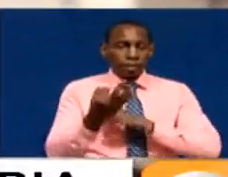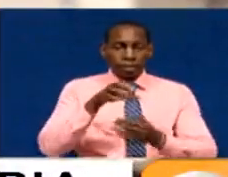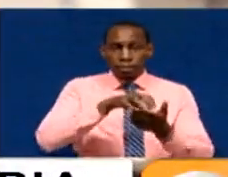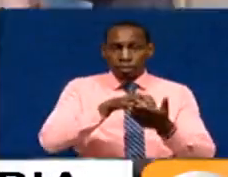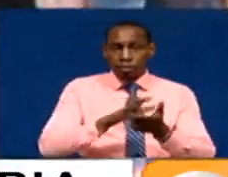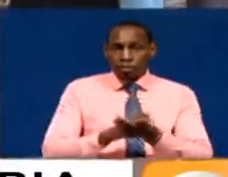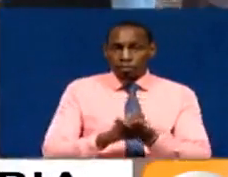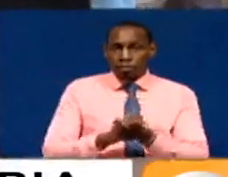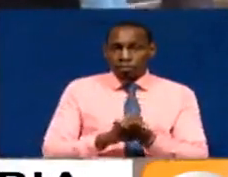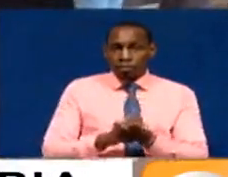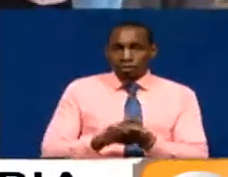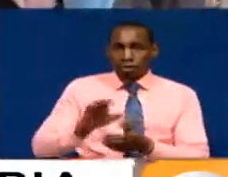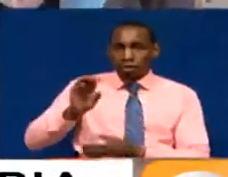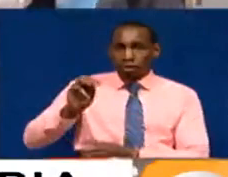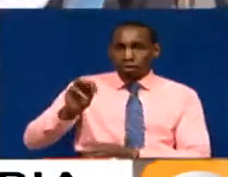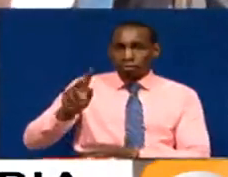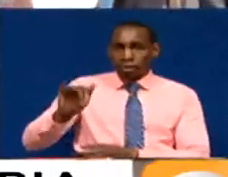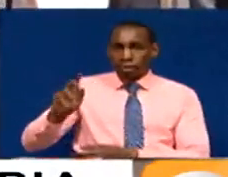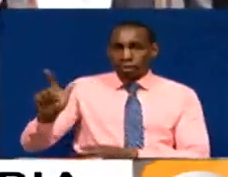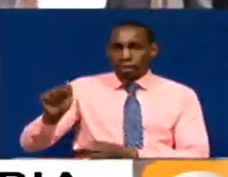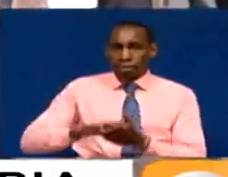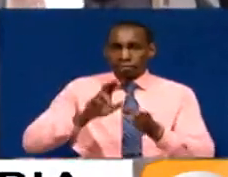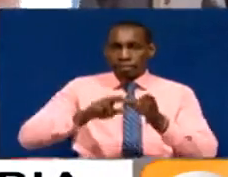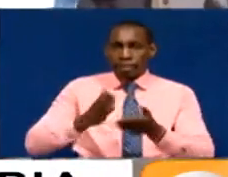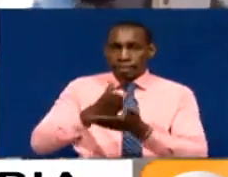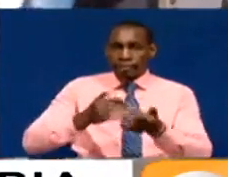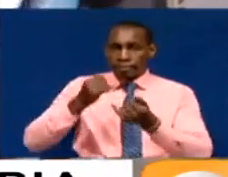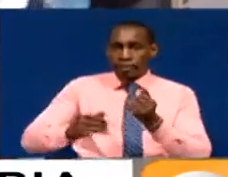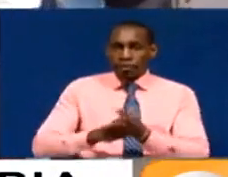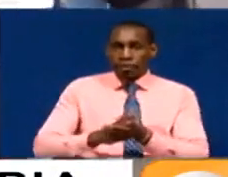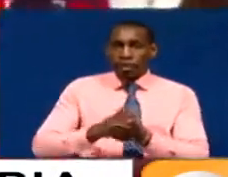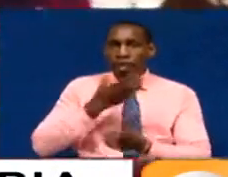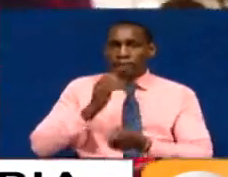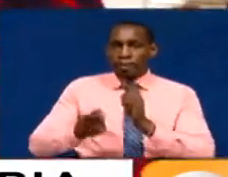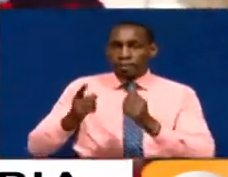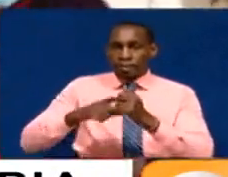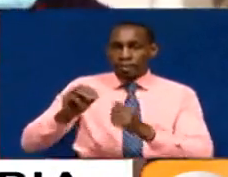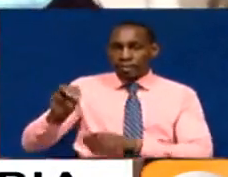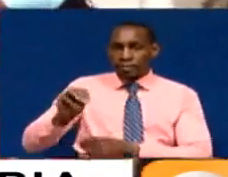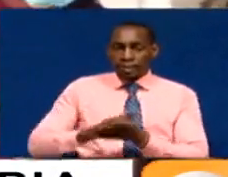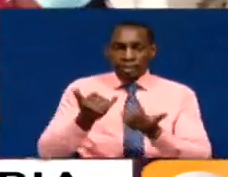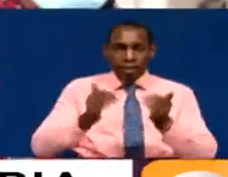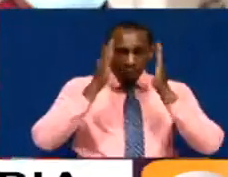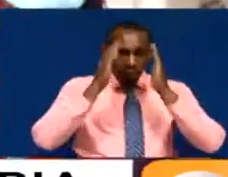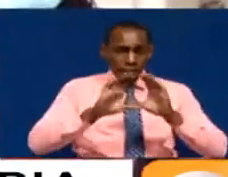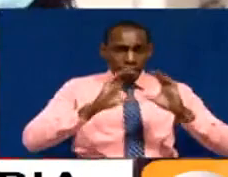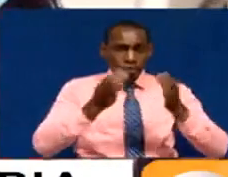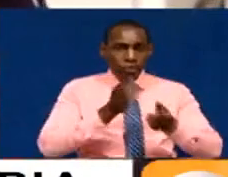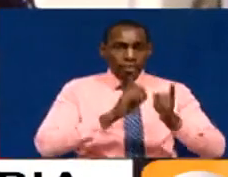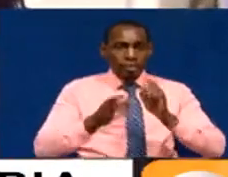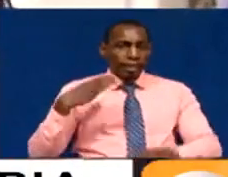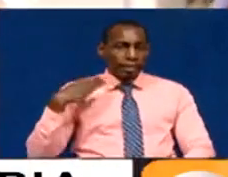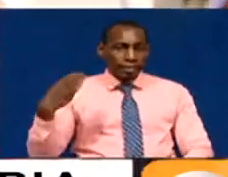positions. Speedster Ferdinand Omanyala bowed out in the semi-final of the men's 60 meters race. Attention now shifts to the World